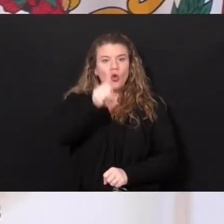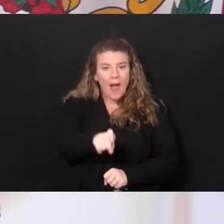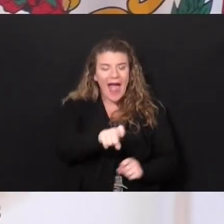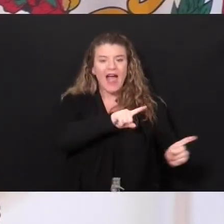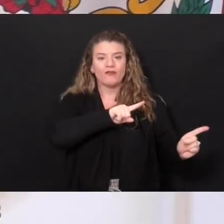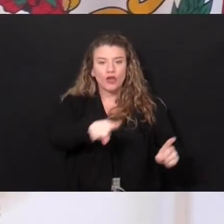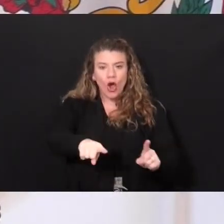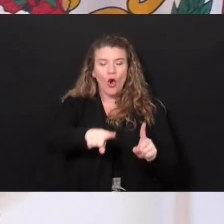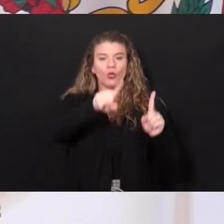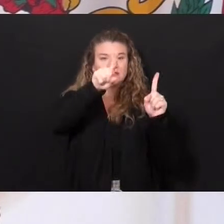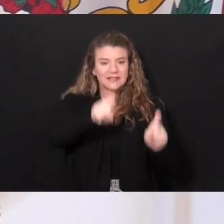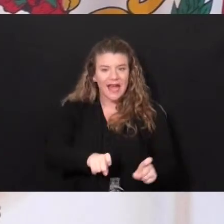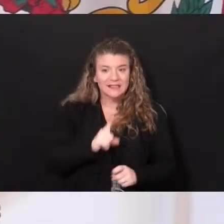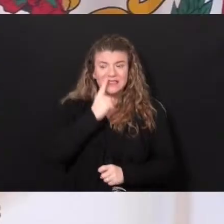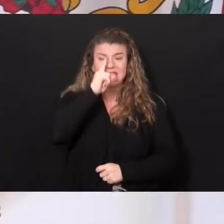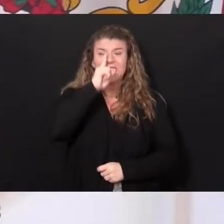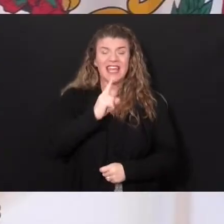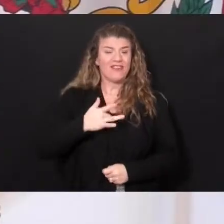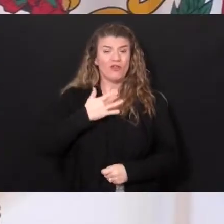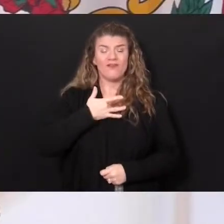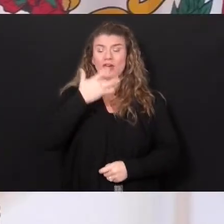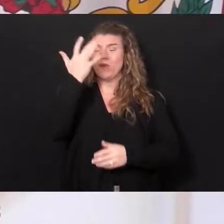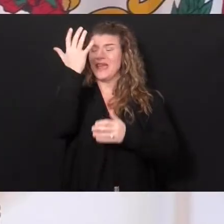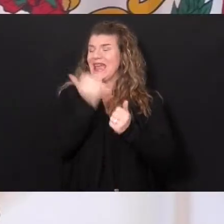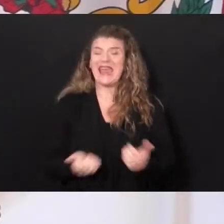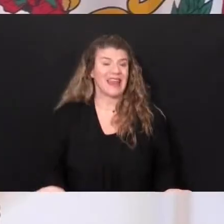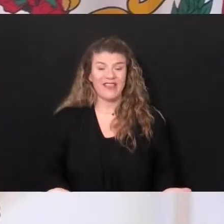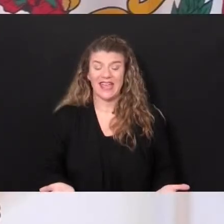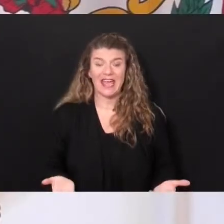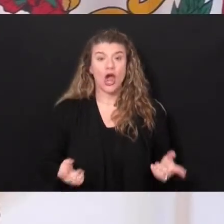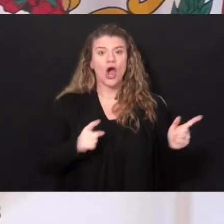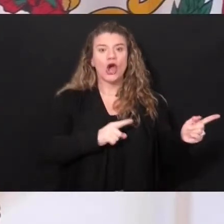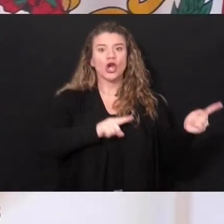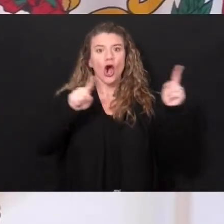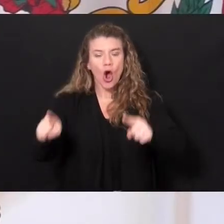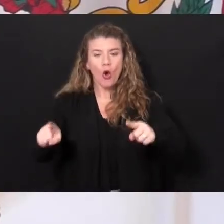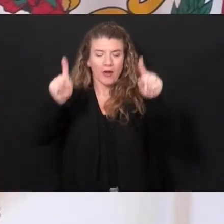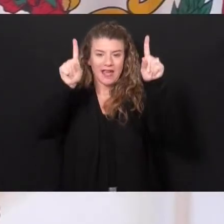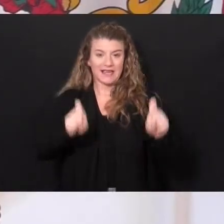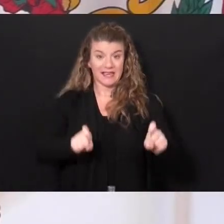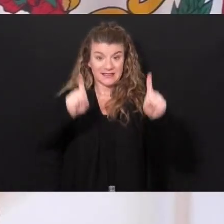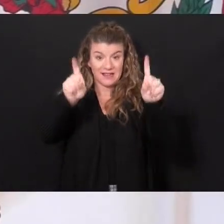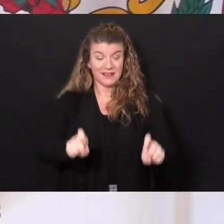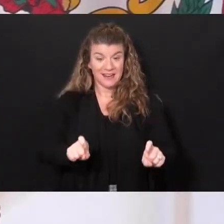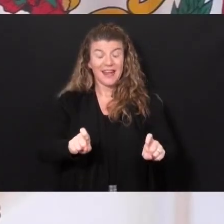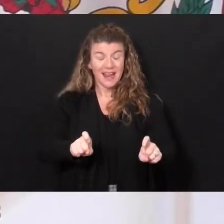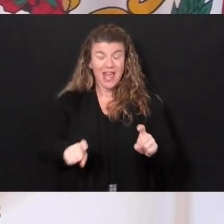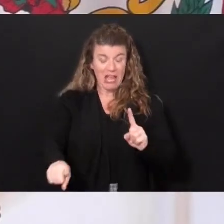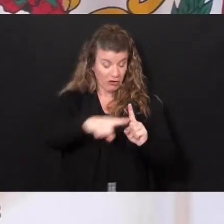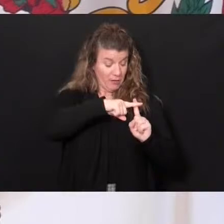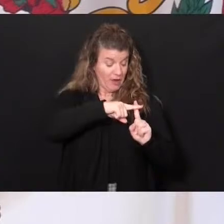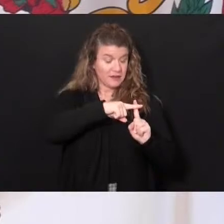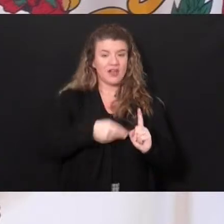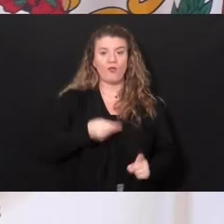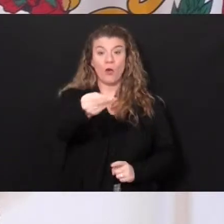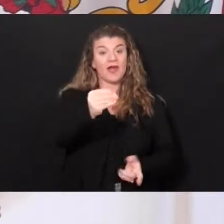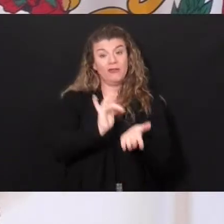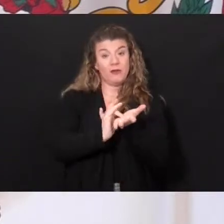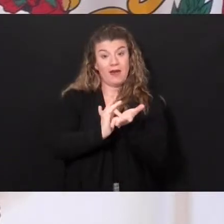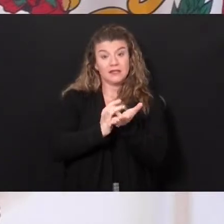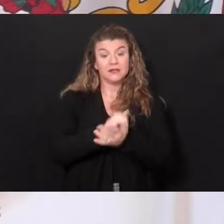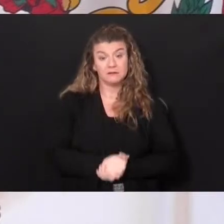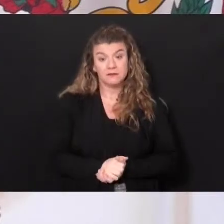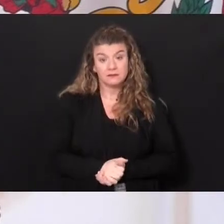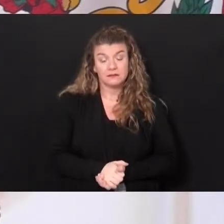have any symptoms at all. Go get tested, and we'll get you the antibodies.